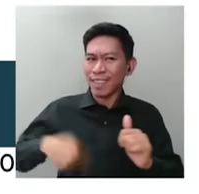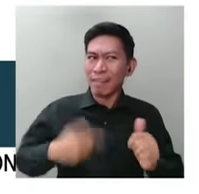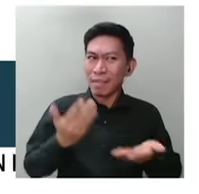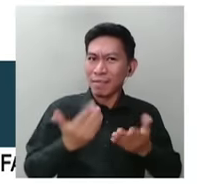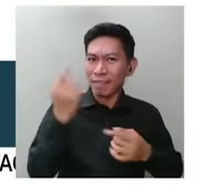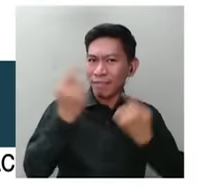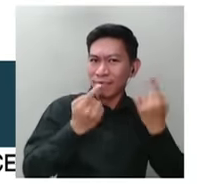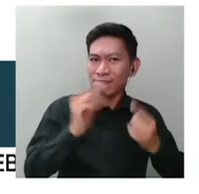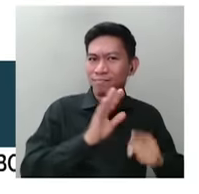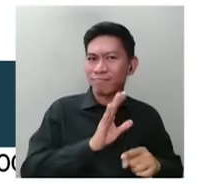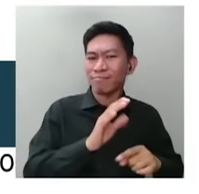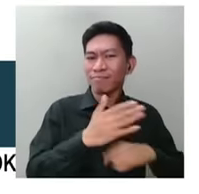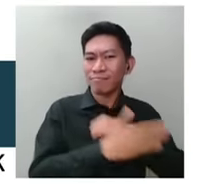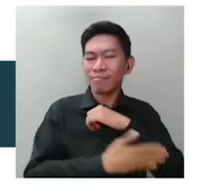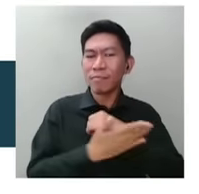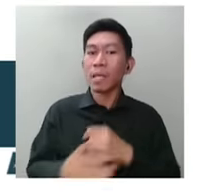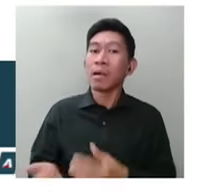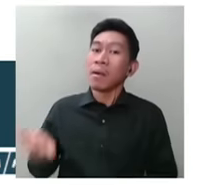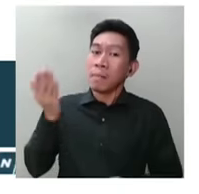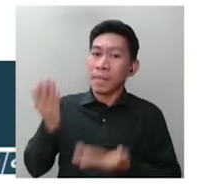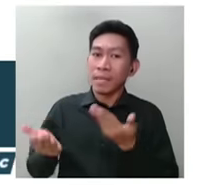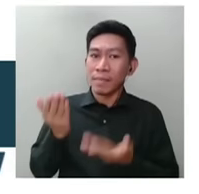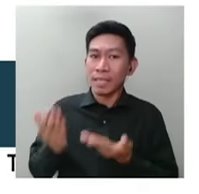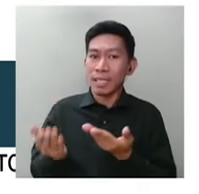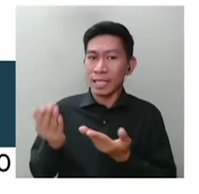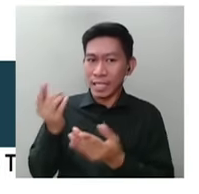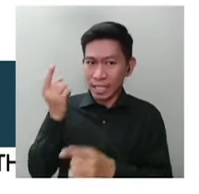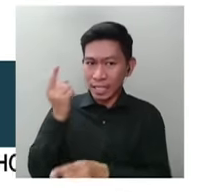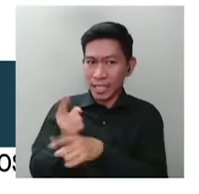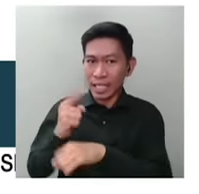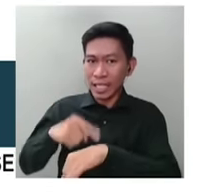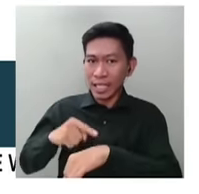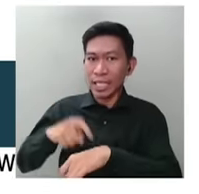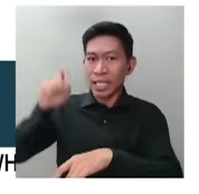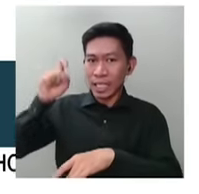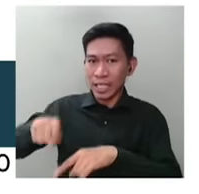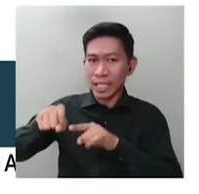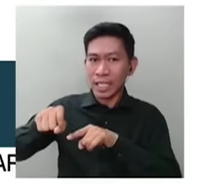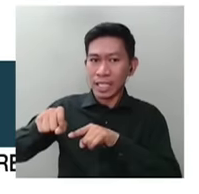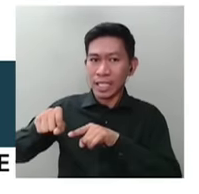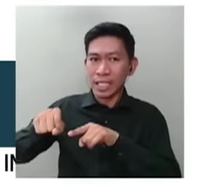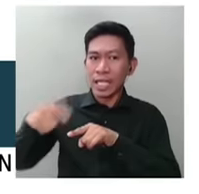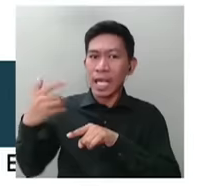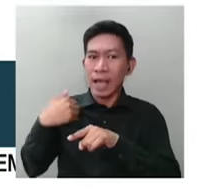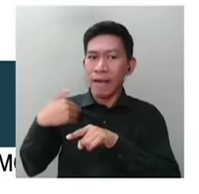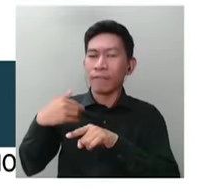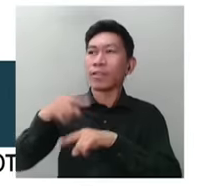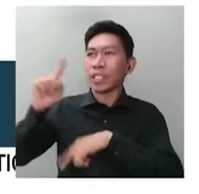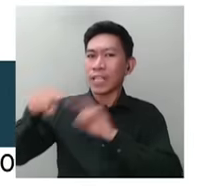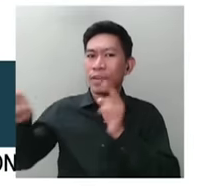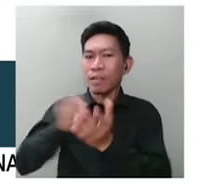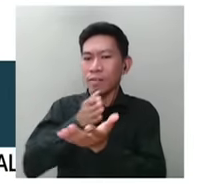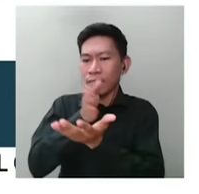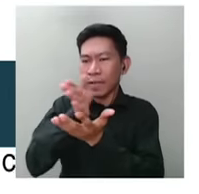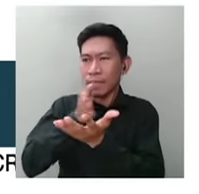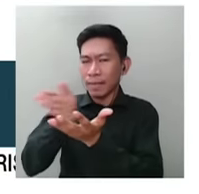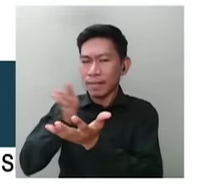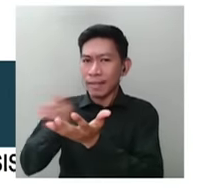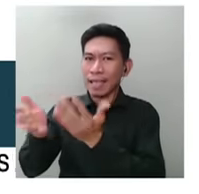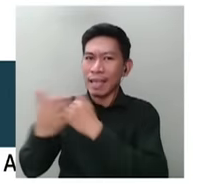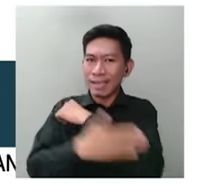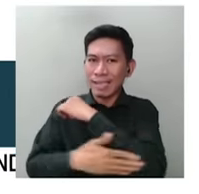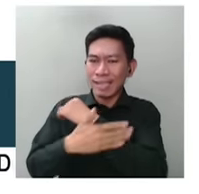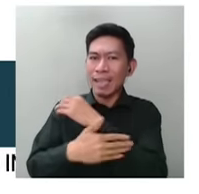So it's probably time that we have to slowly diversify our trade relation away